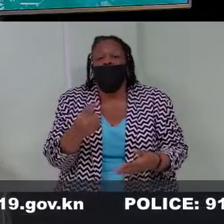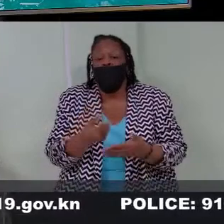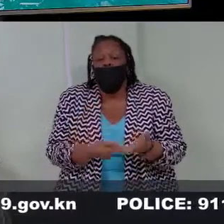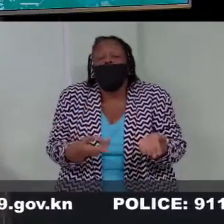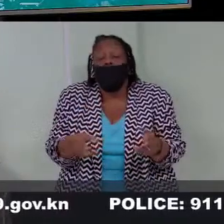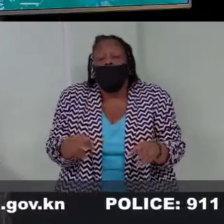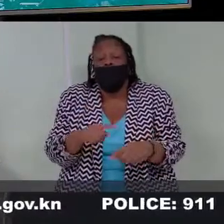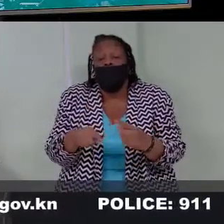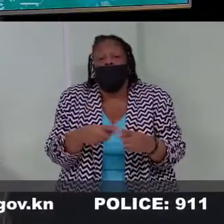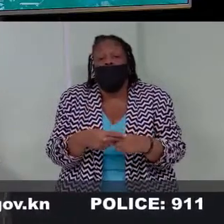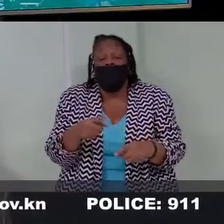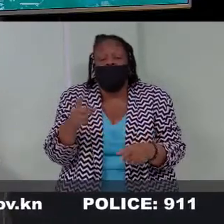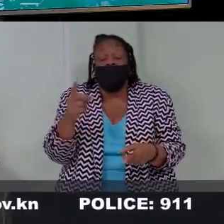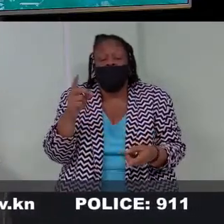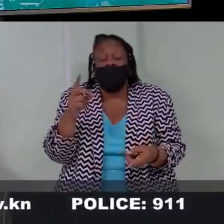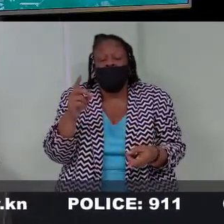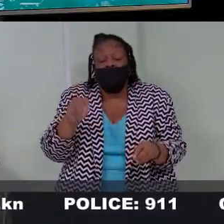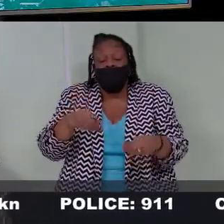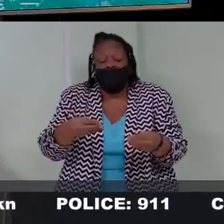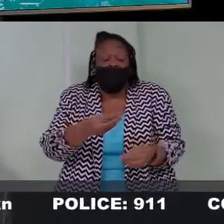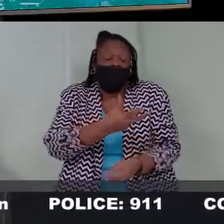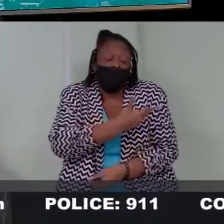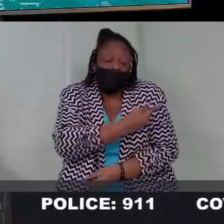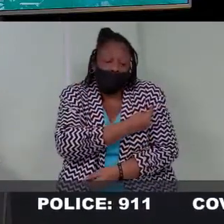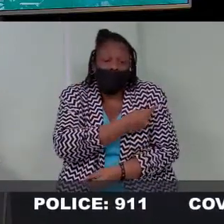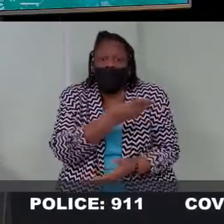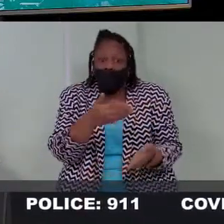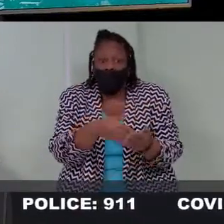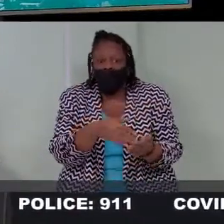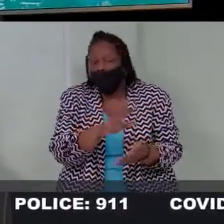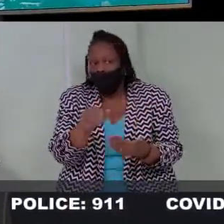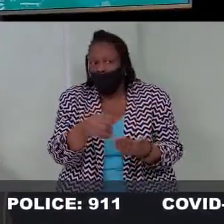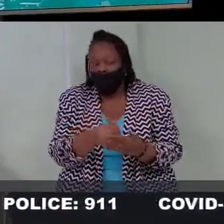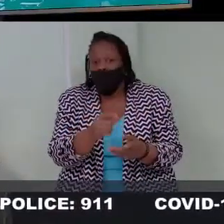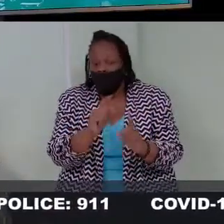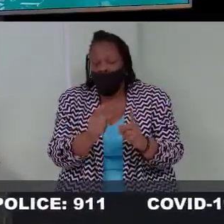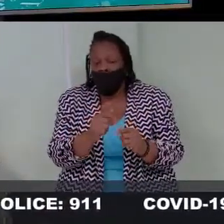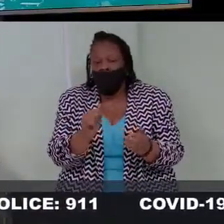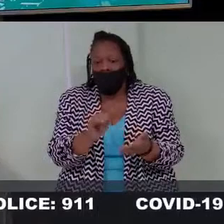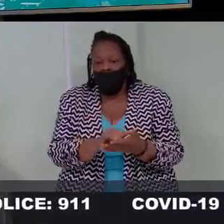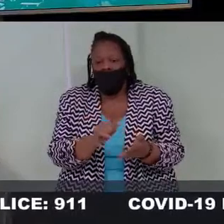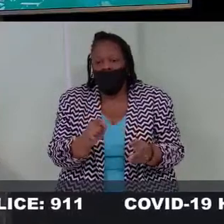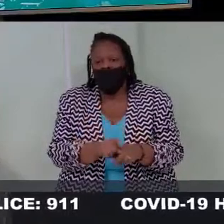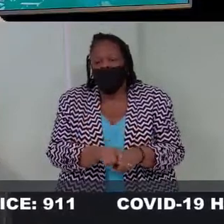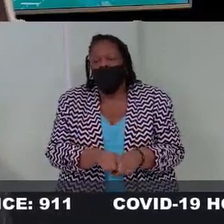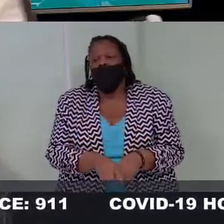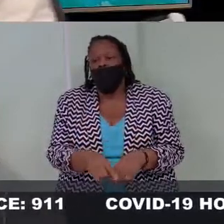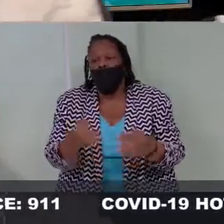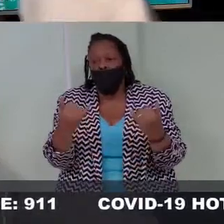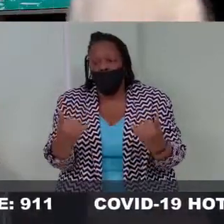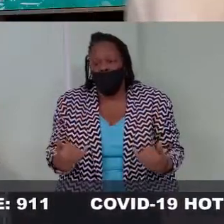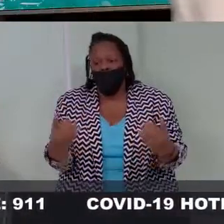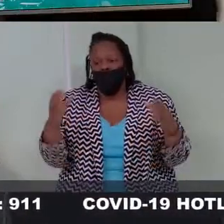Coordinator, to give us the NEOC report. Mr. Samuel.